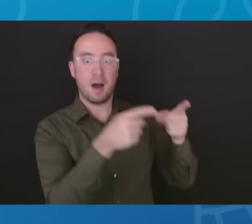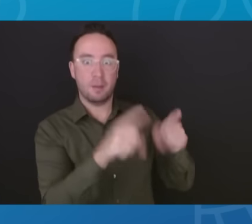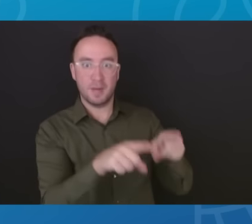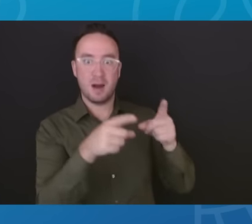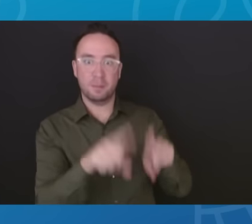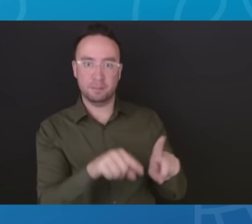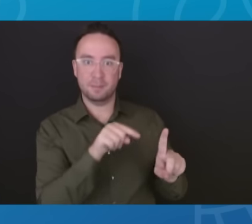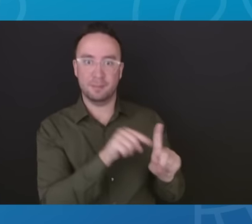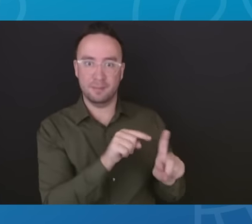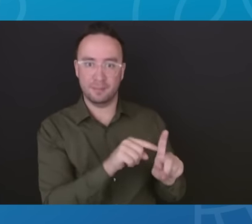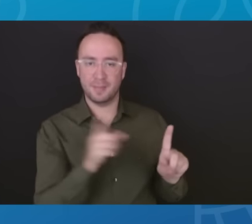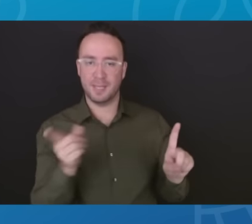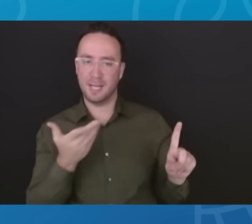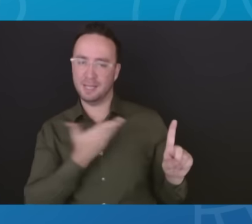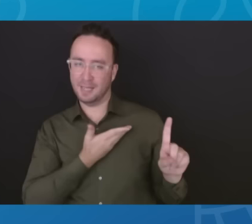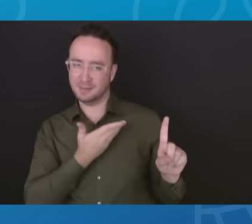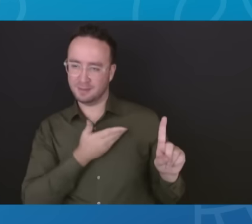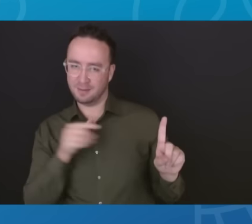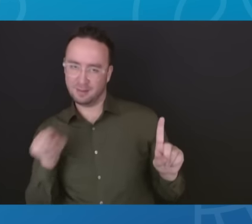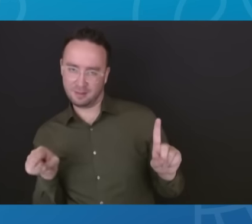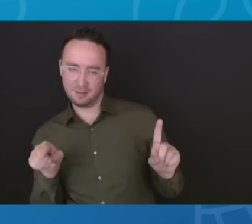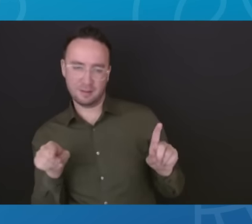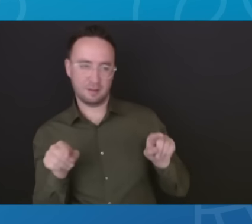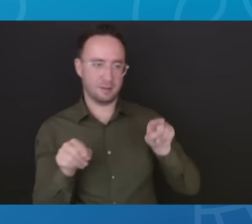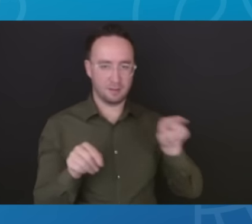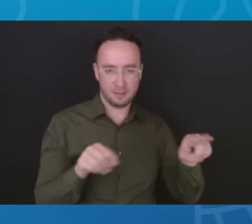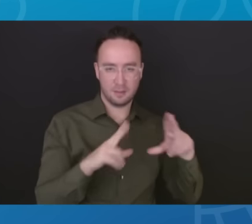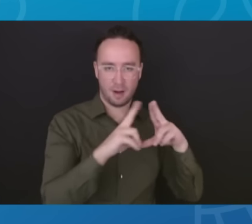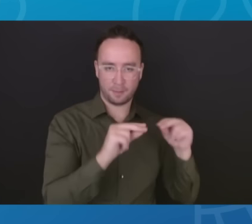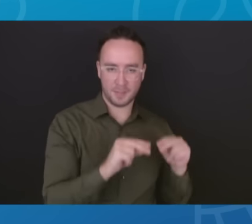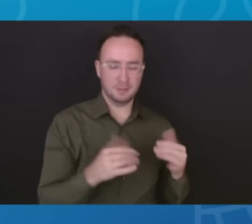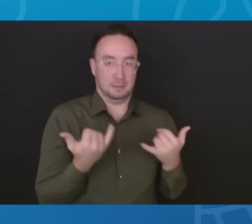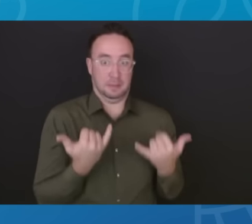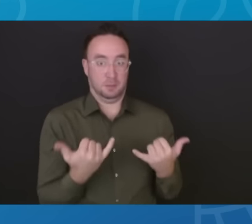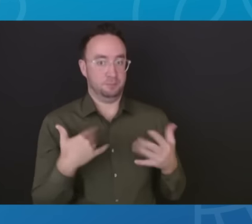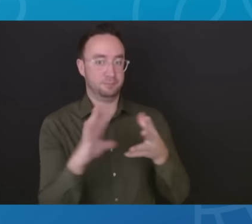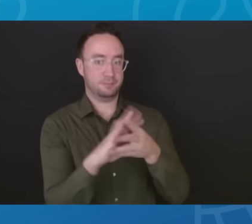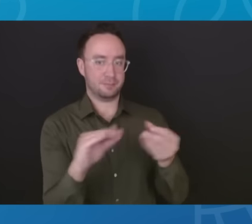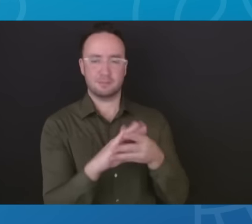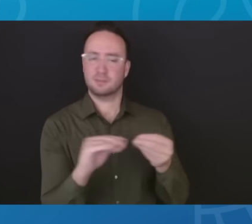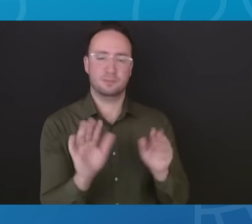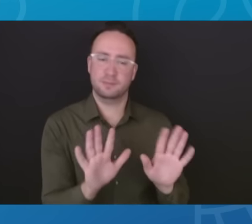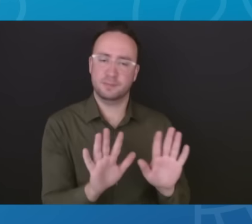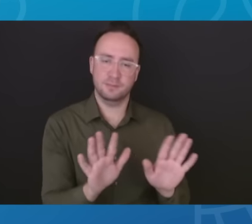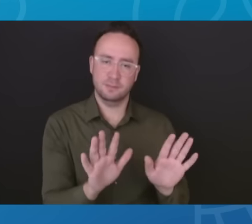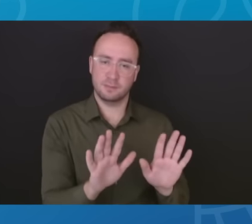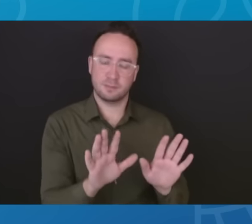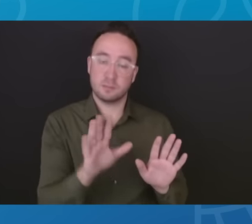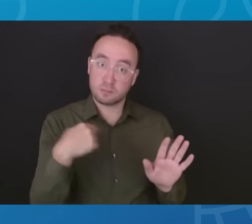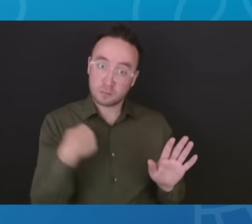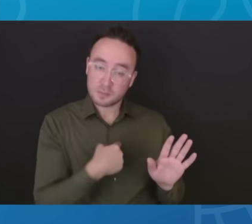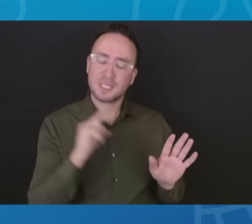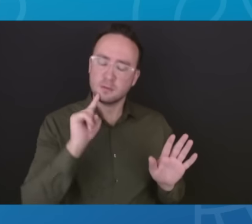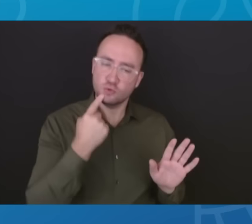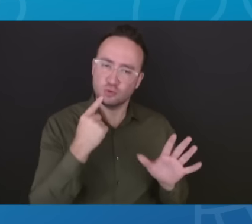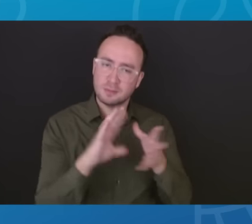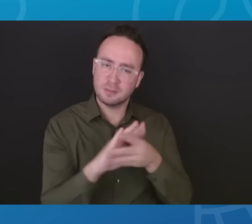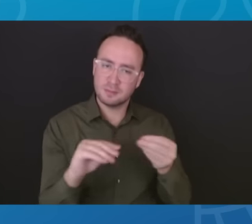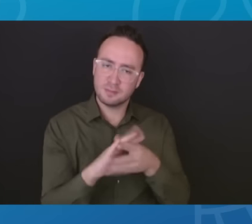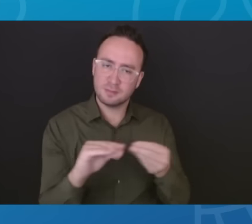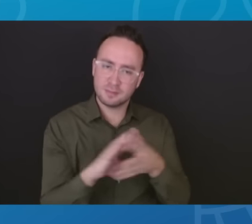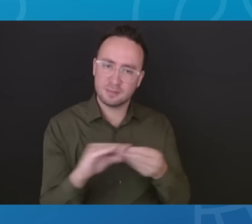respect to strikes in Lebanon, but we take that obligation incredibly seriously. Okay. No, can I just follow up on sure. that? I